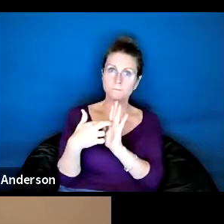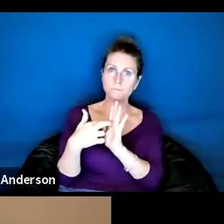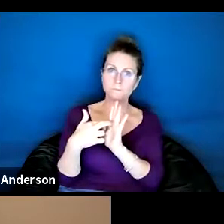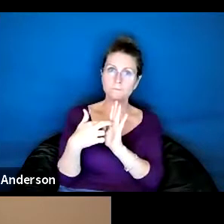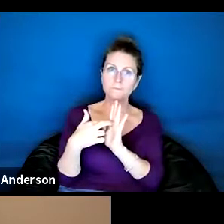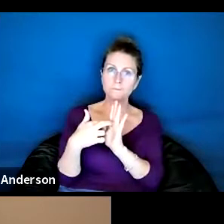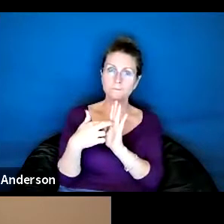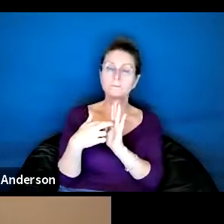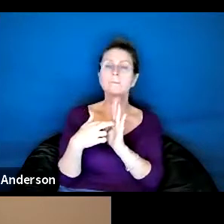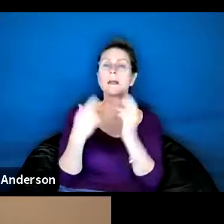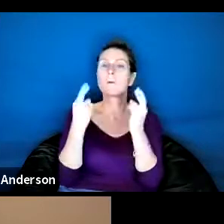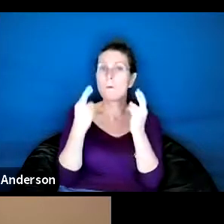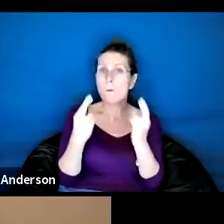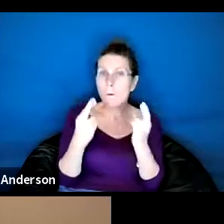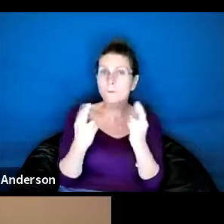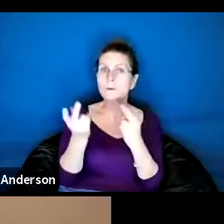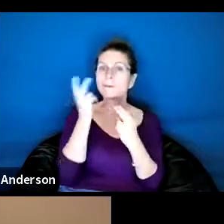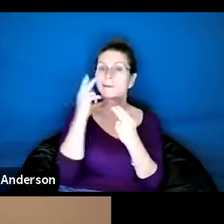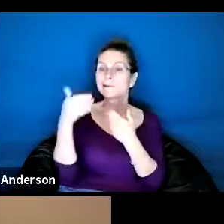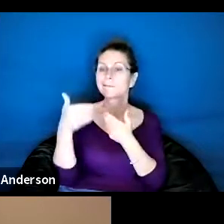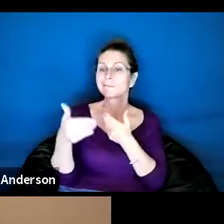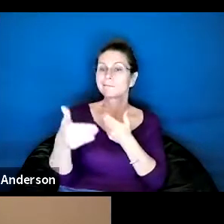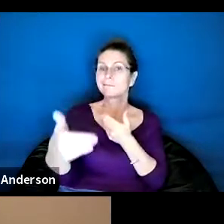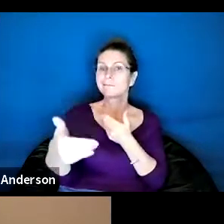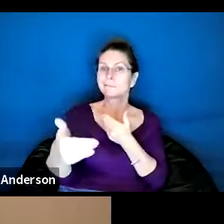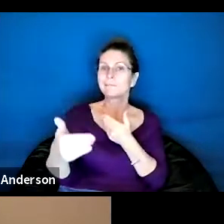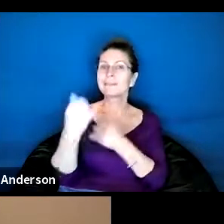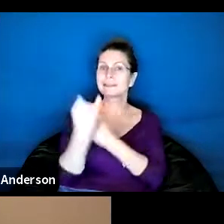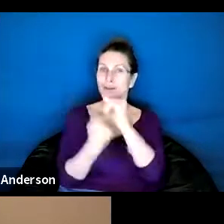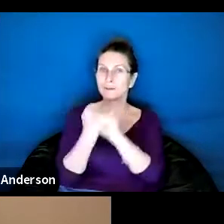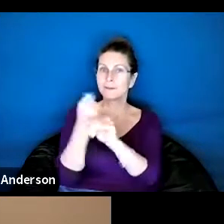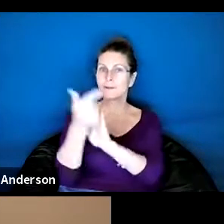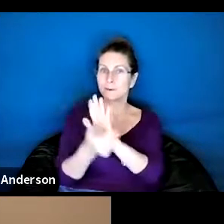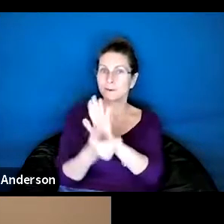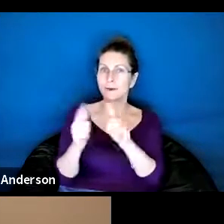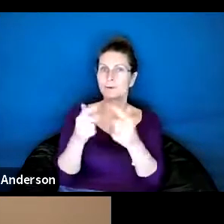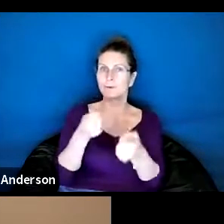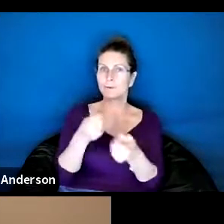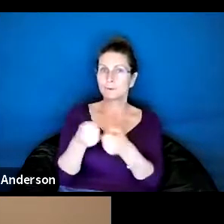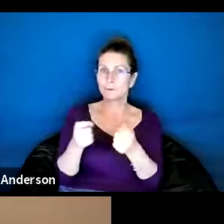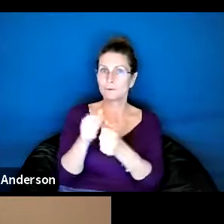seeing more use of international law to address this challenge.